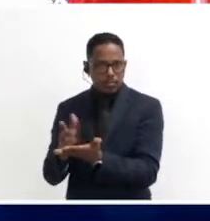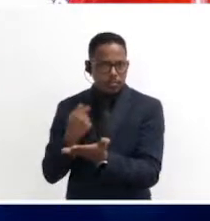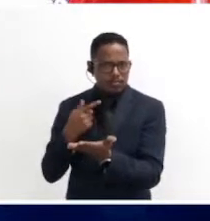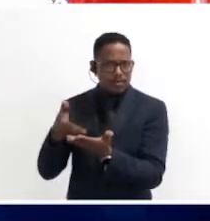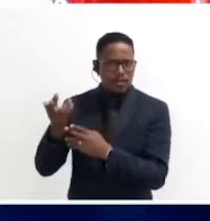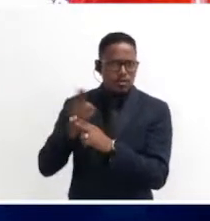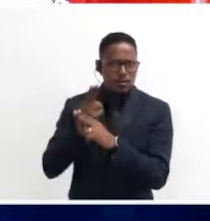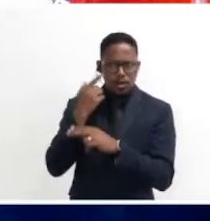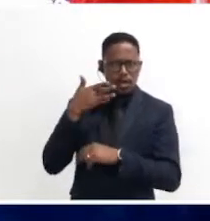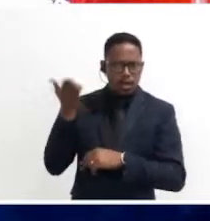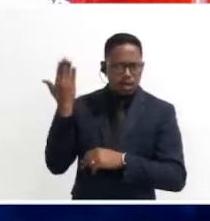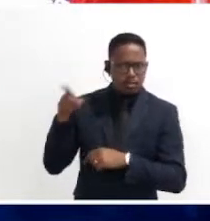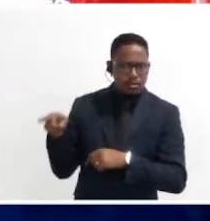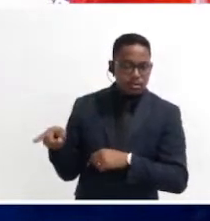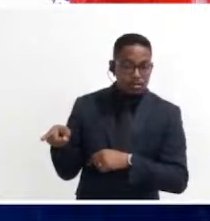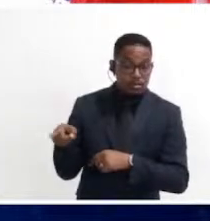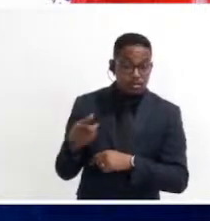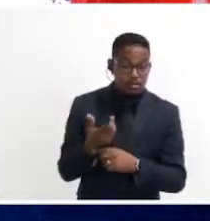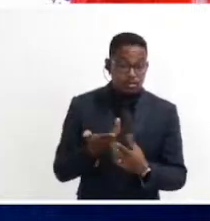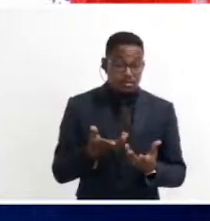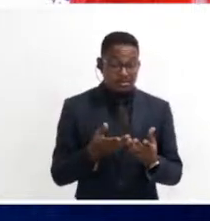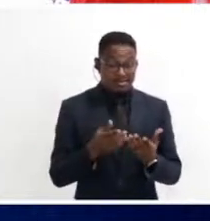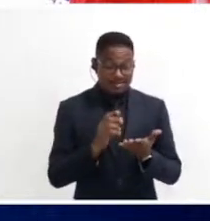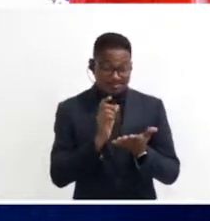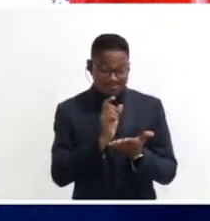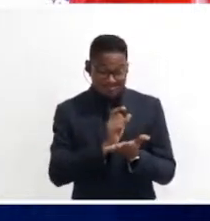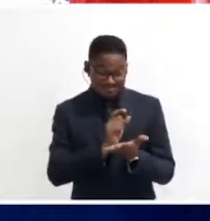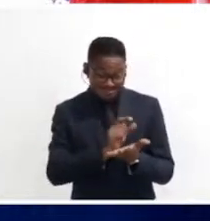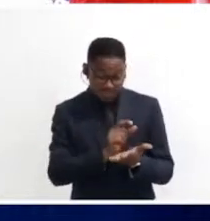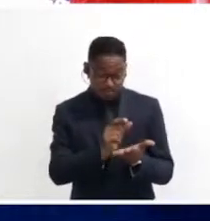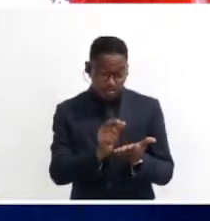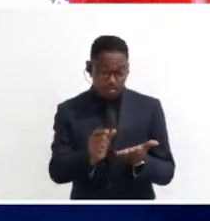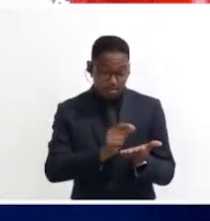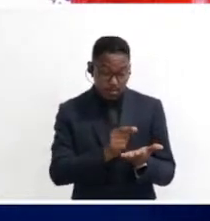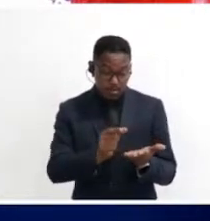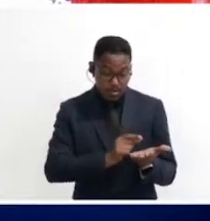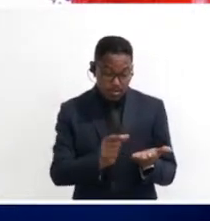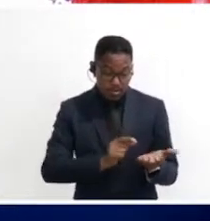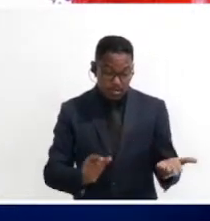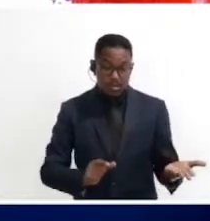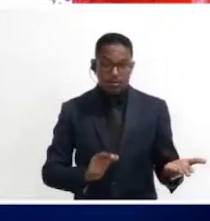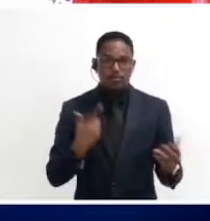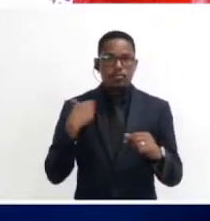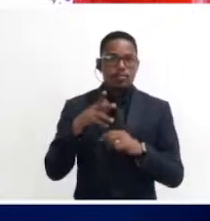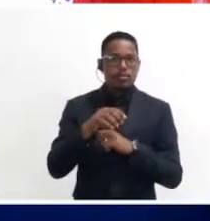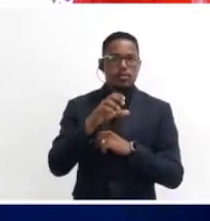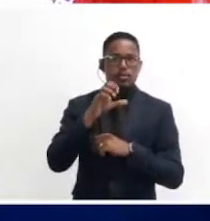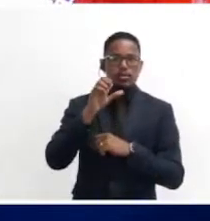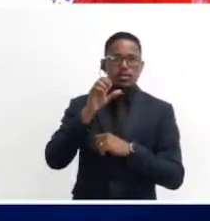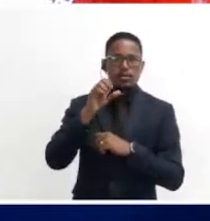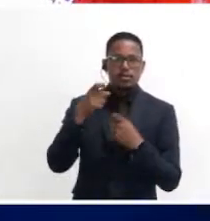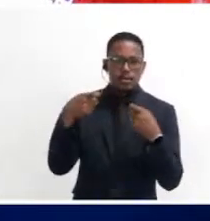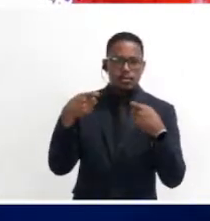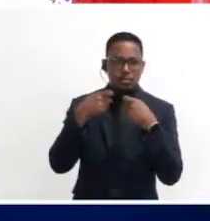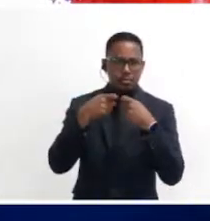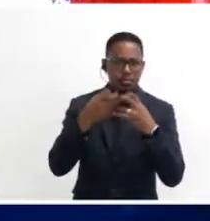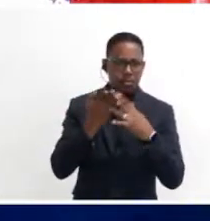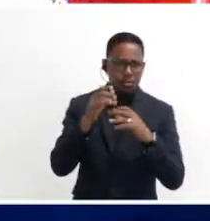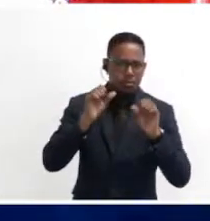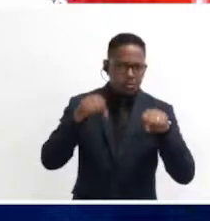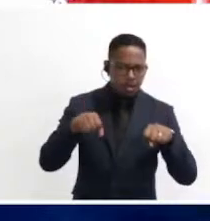than packaging a semiconductor device, it's packaging one transistor. So today we